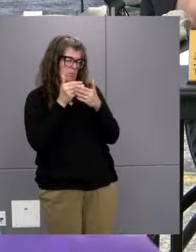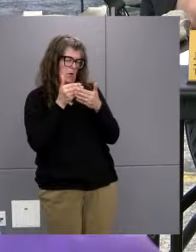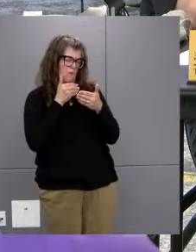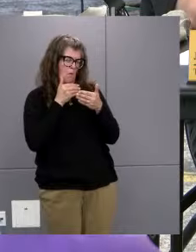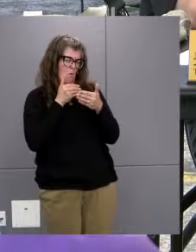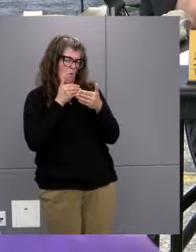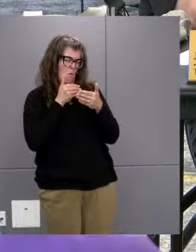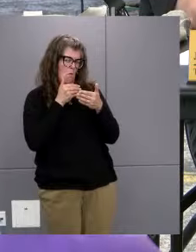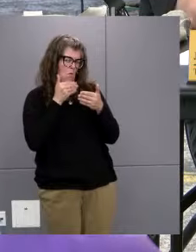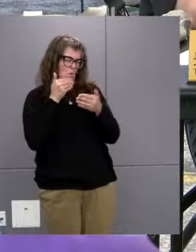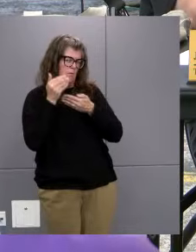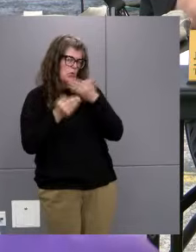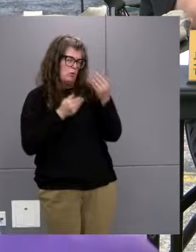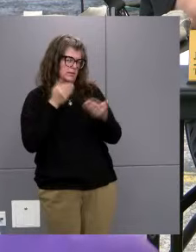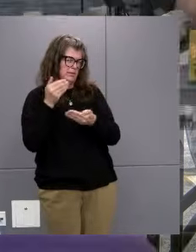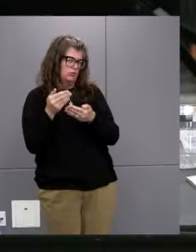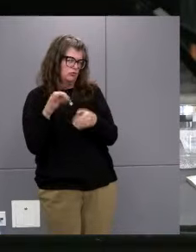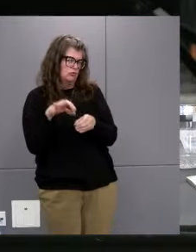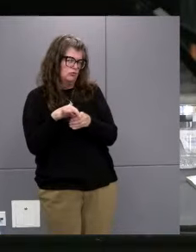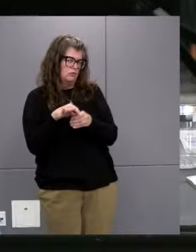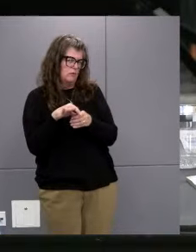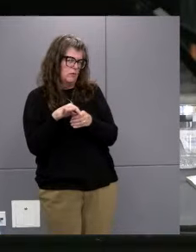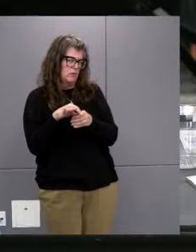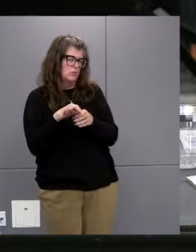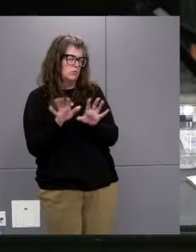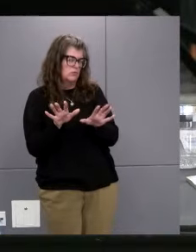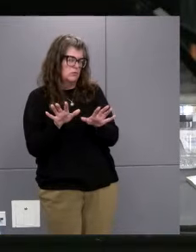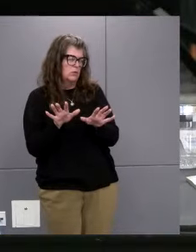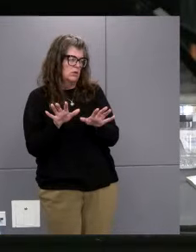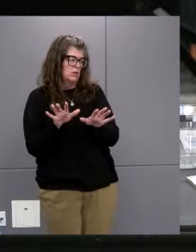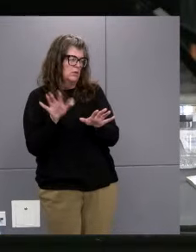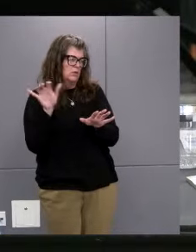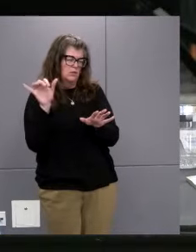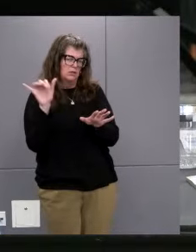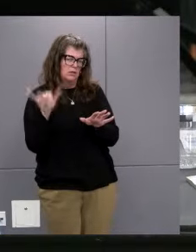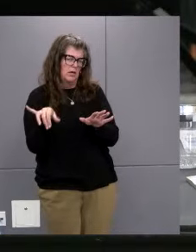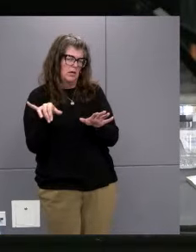with giving a yes for this. And it is,